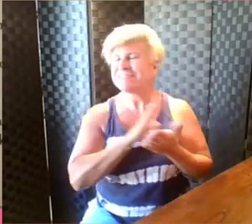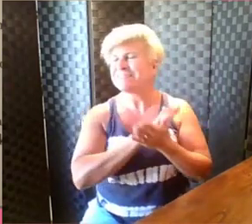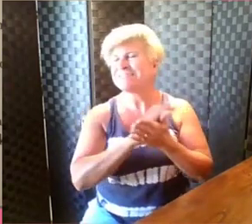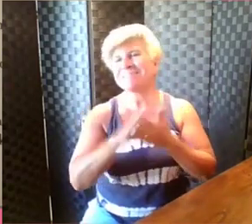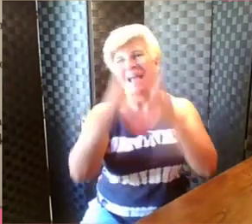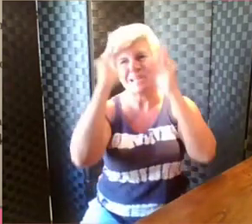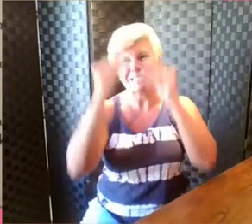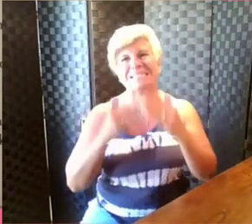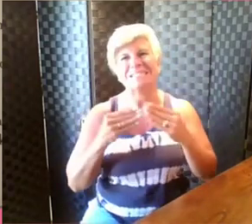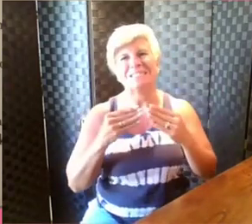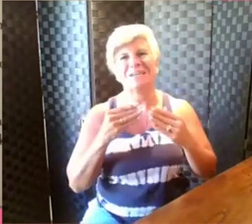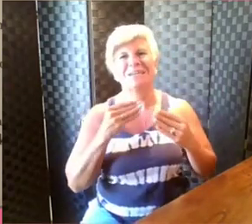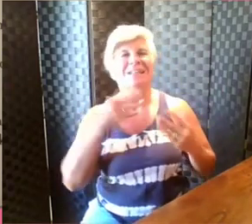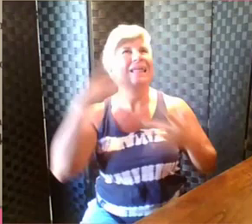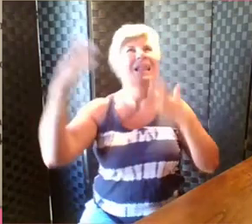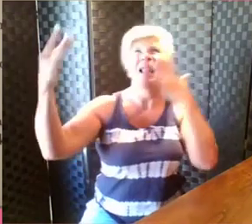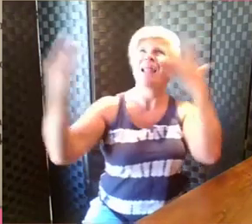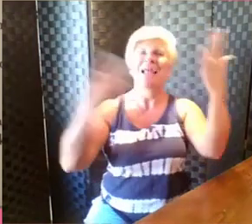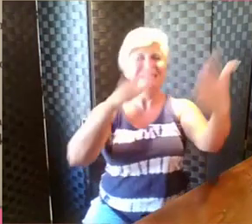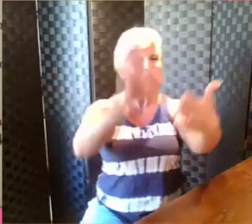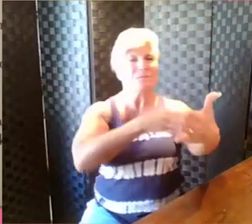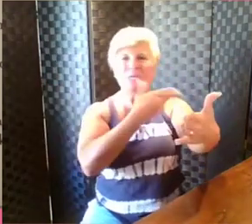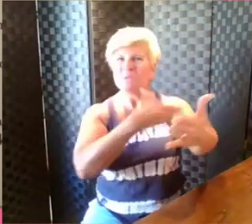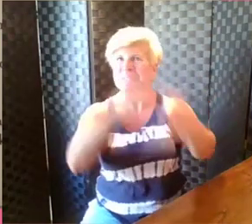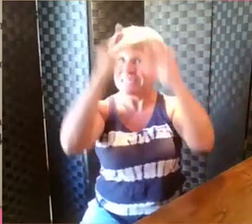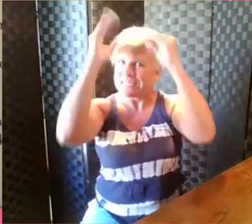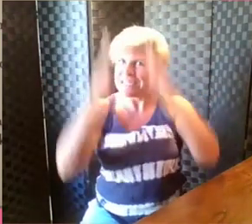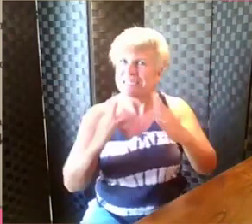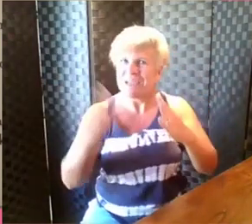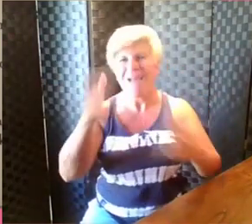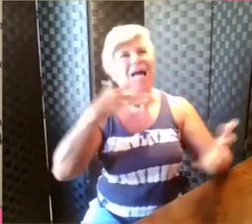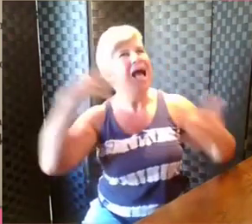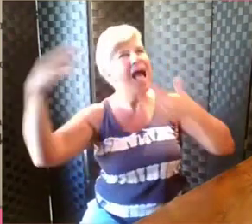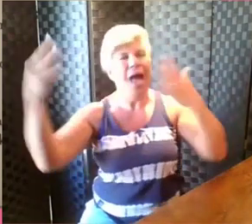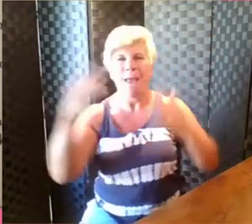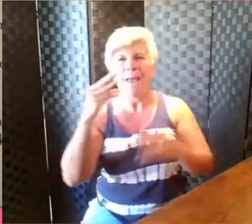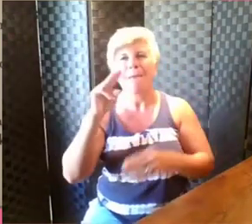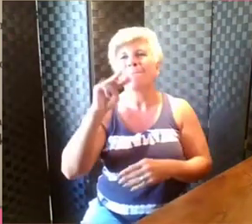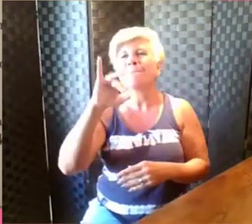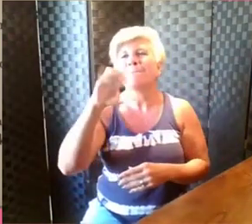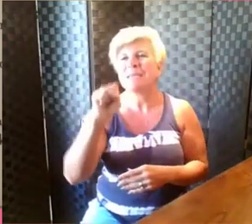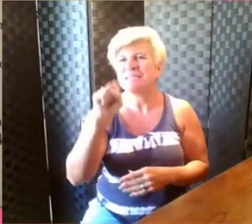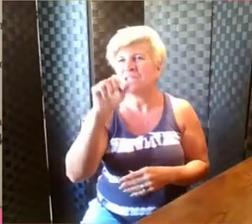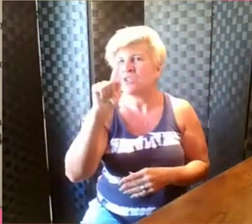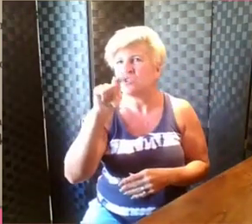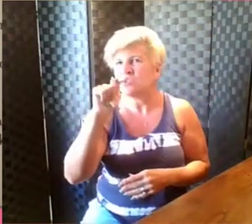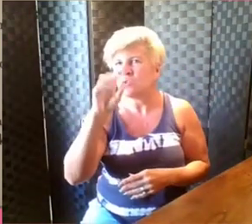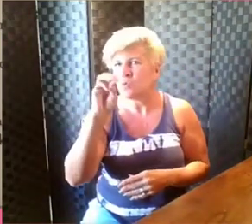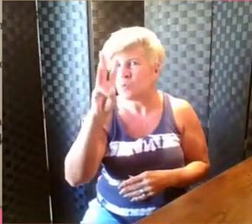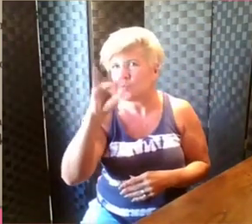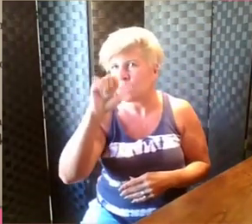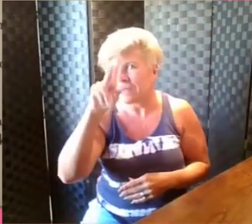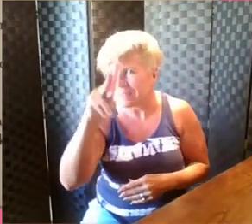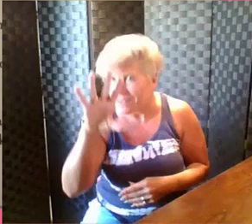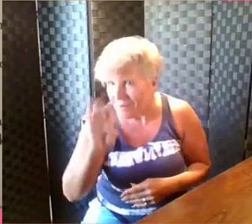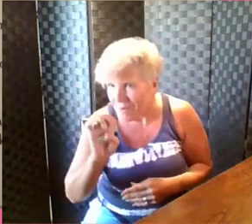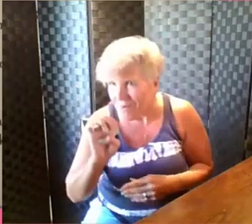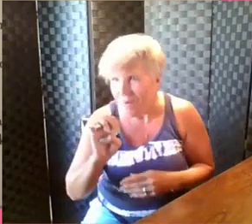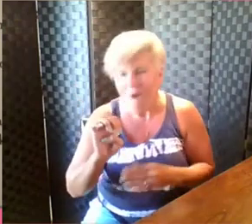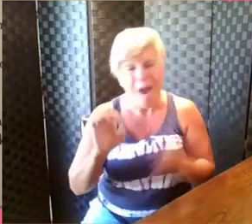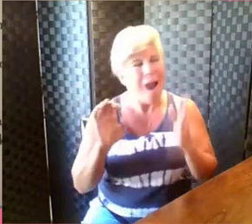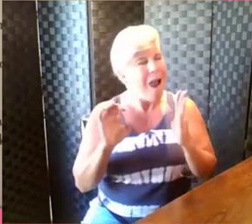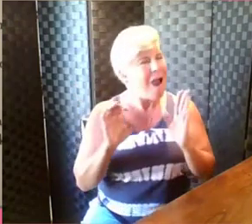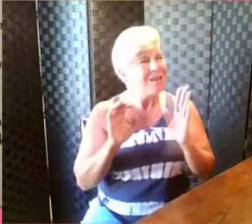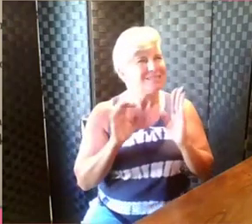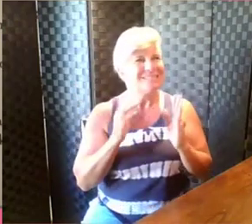her. The students were speechless. They thought Miss Twinkle was an indescribable wonder. They went out of their way to